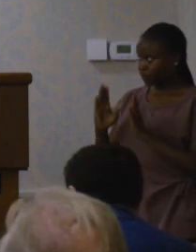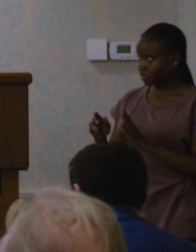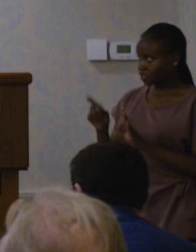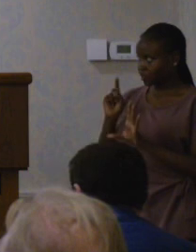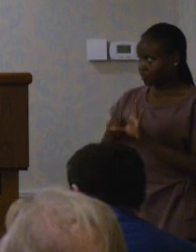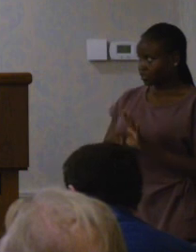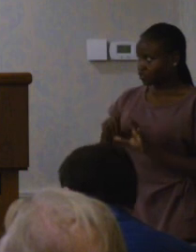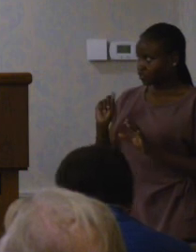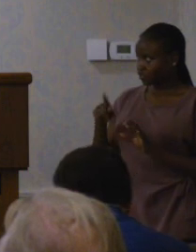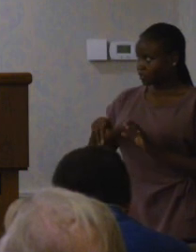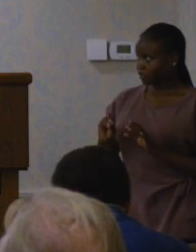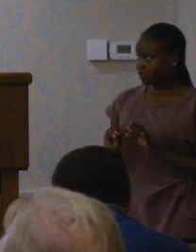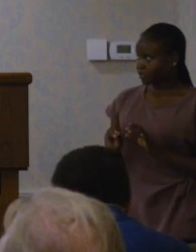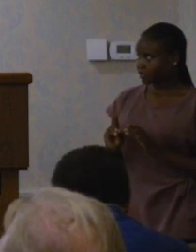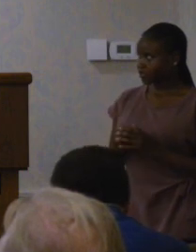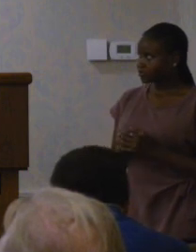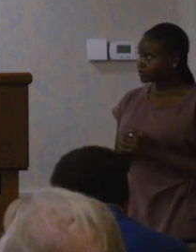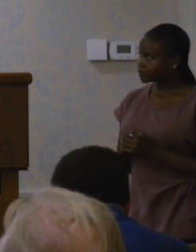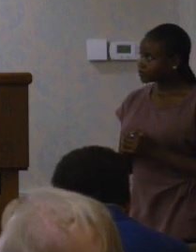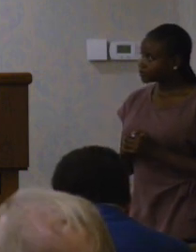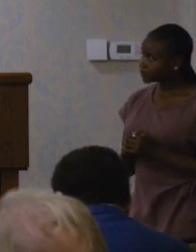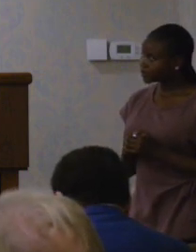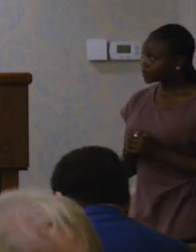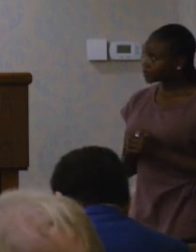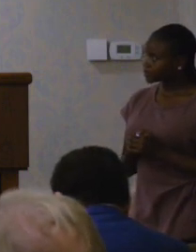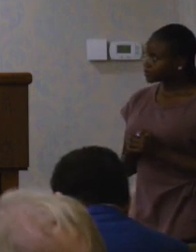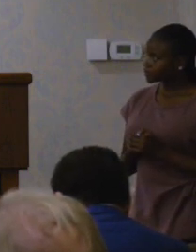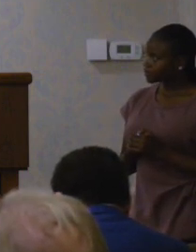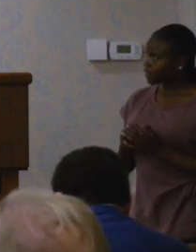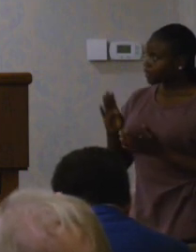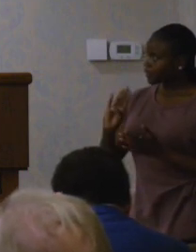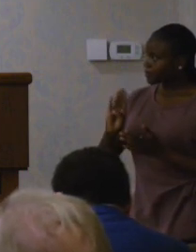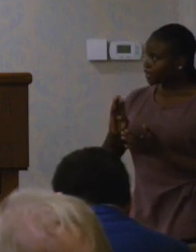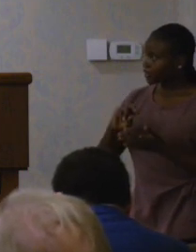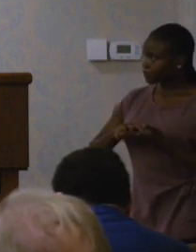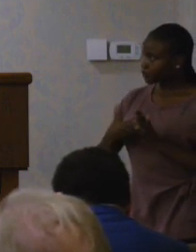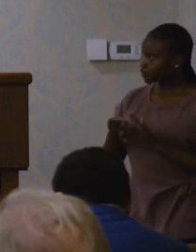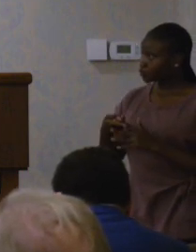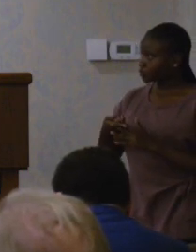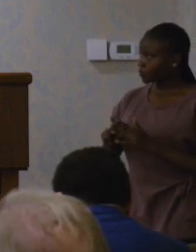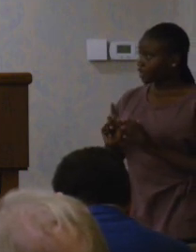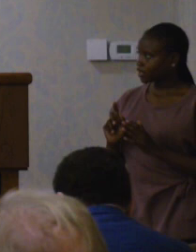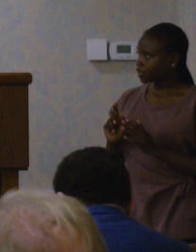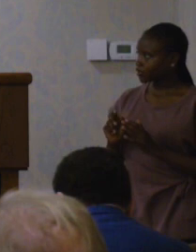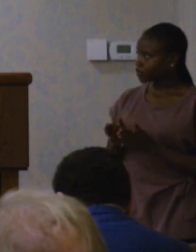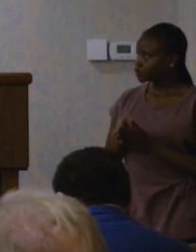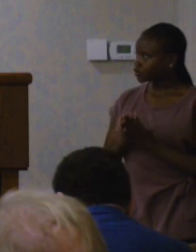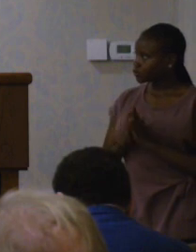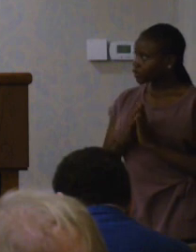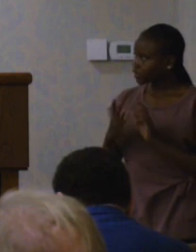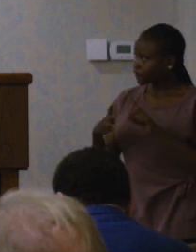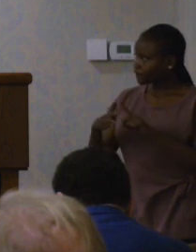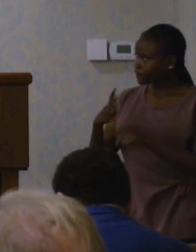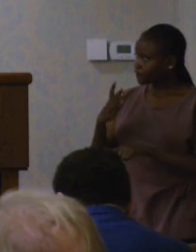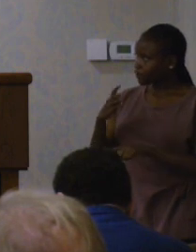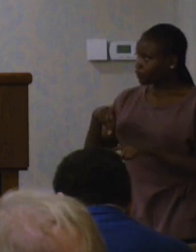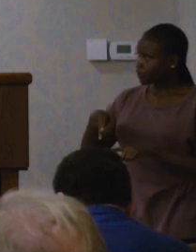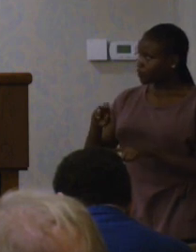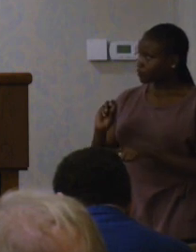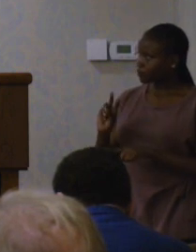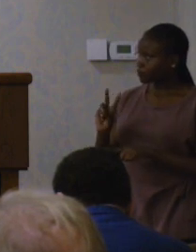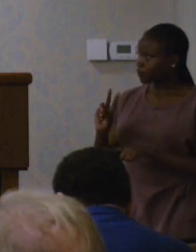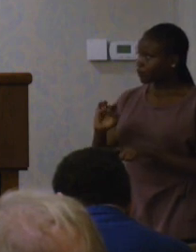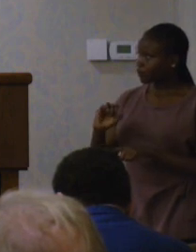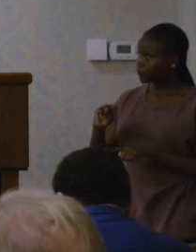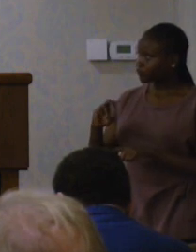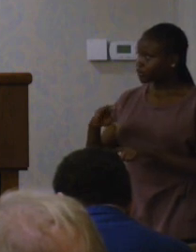blended CPD. Within the blend project that we pilot with the 4 provinces in Vietnam, and